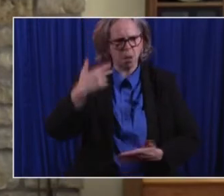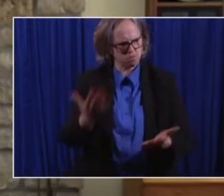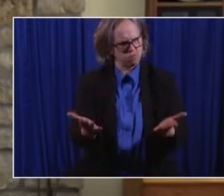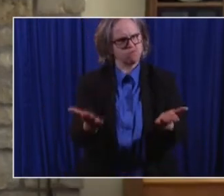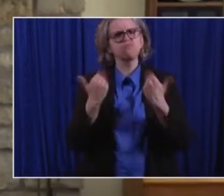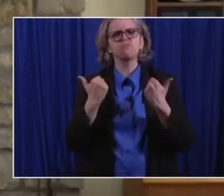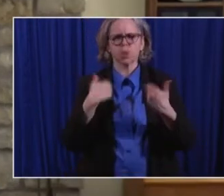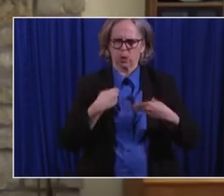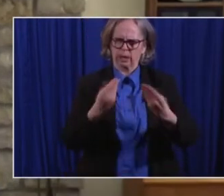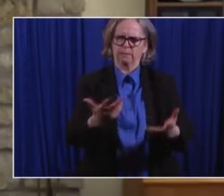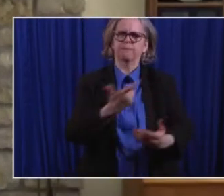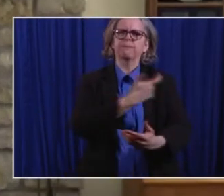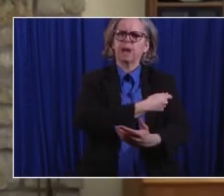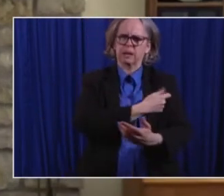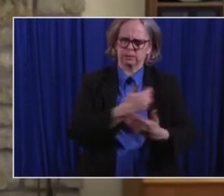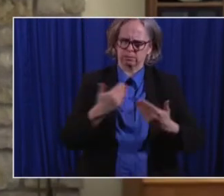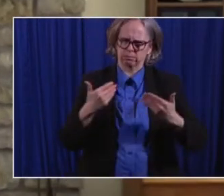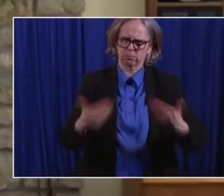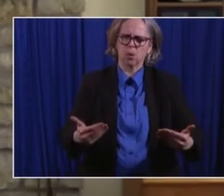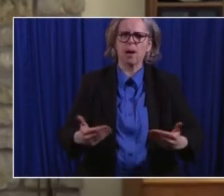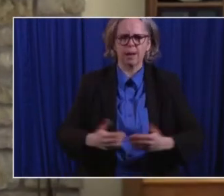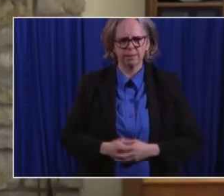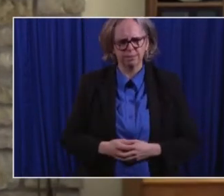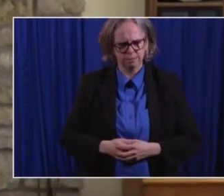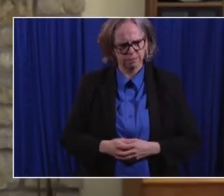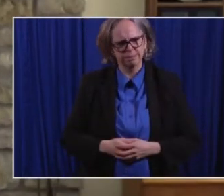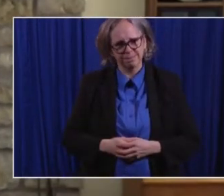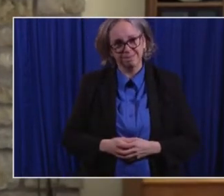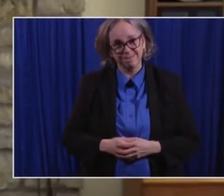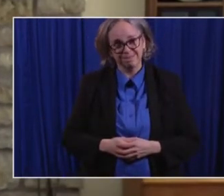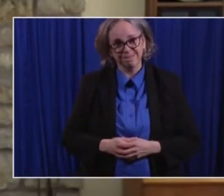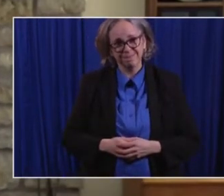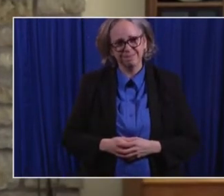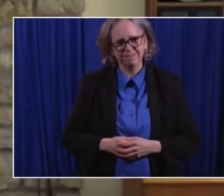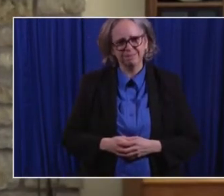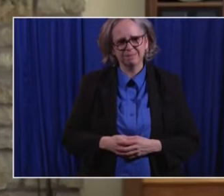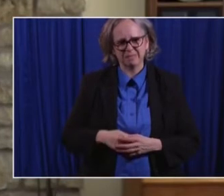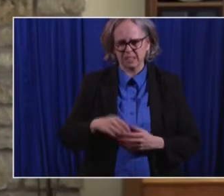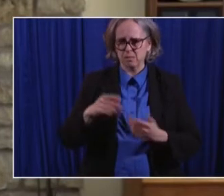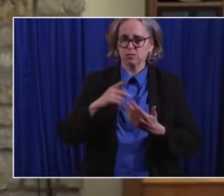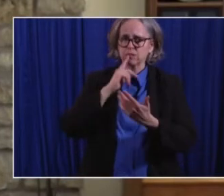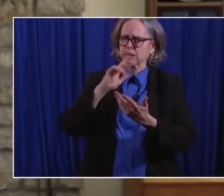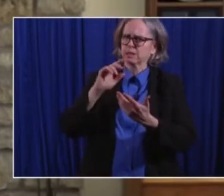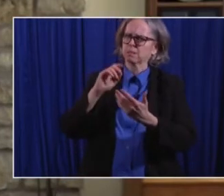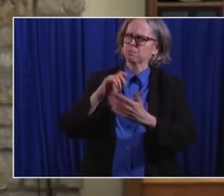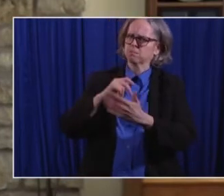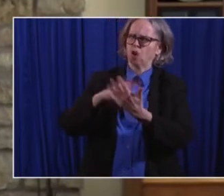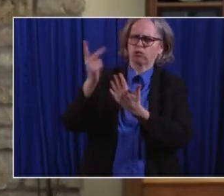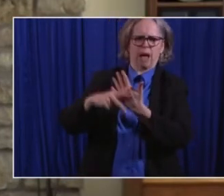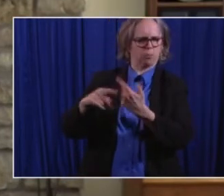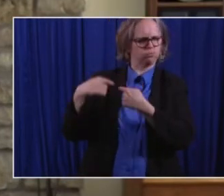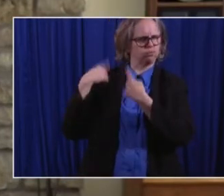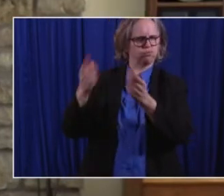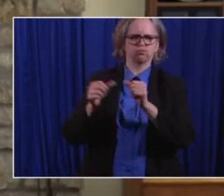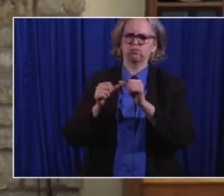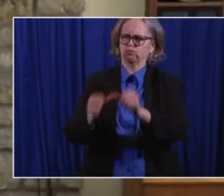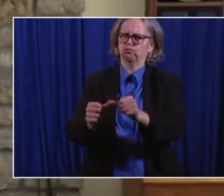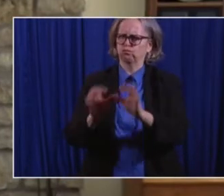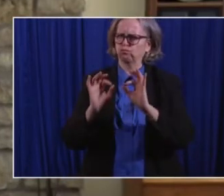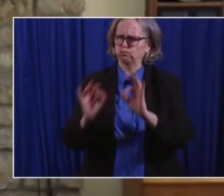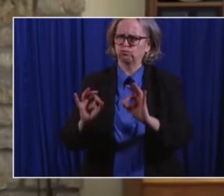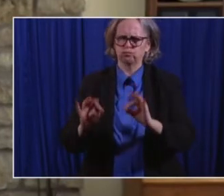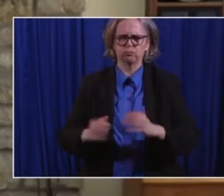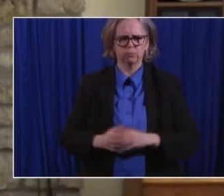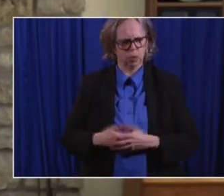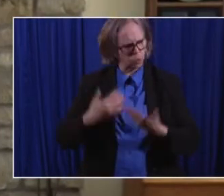coming into nursing homes. We want to afford them that opportunity. So this program has now started, and some of the first vaccinations are